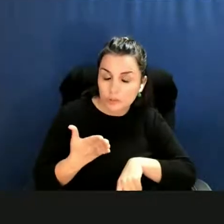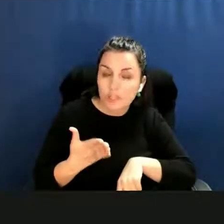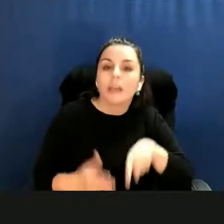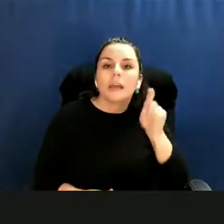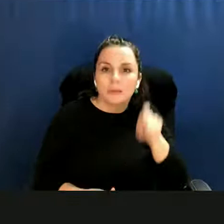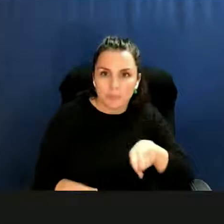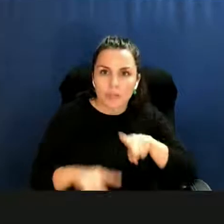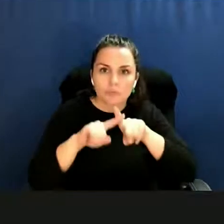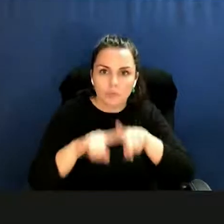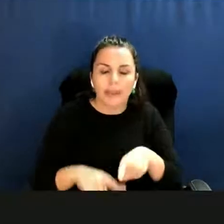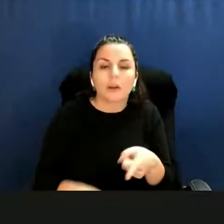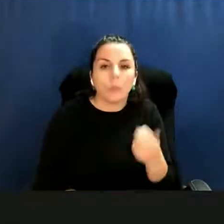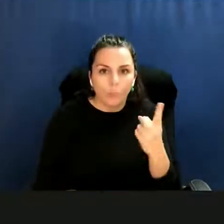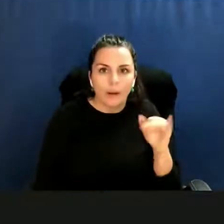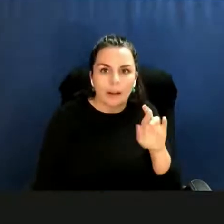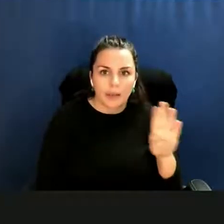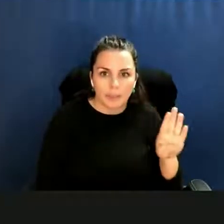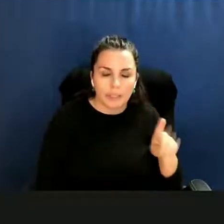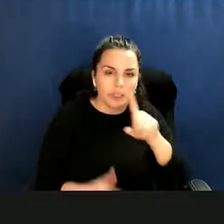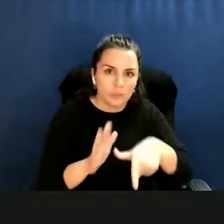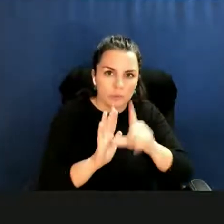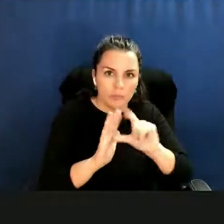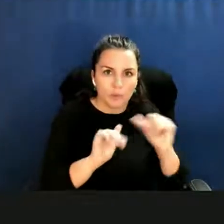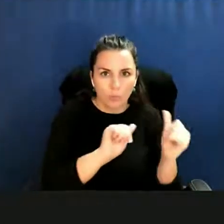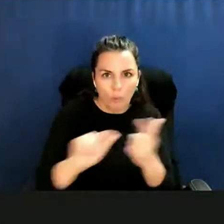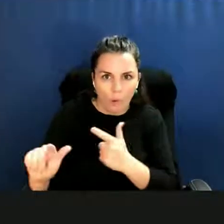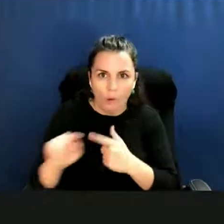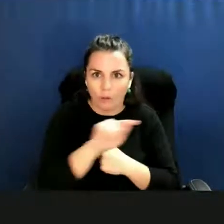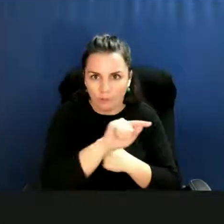rely on a single IRB to review the study.